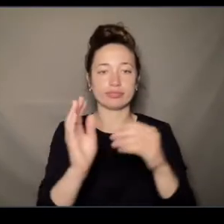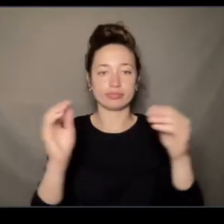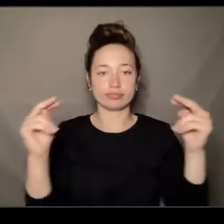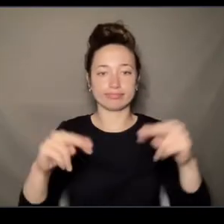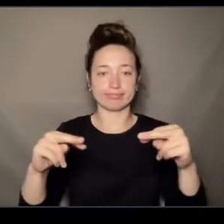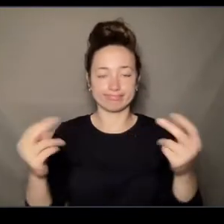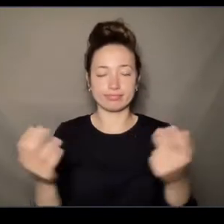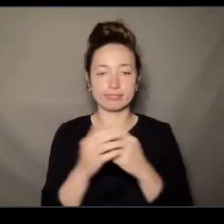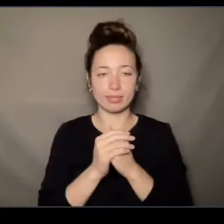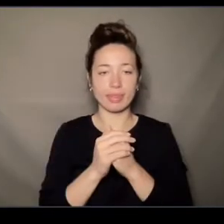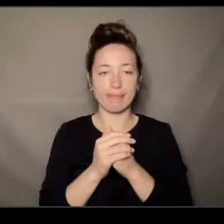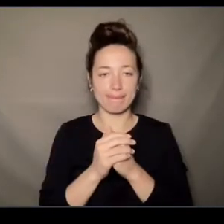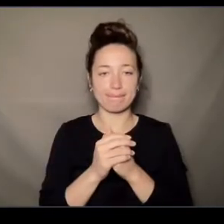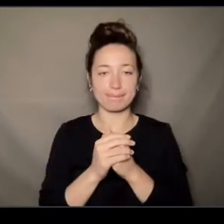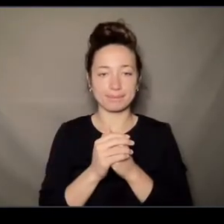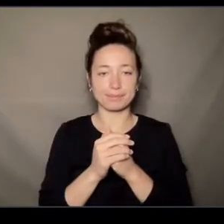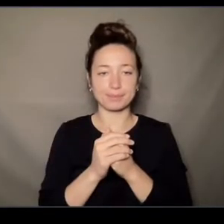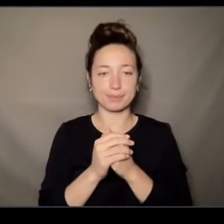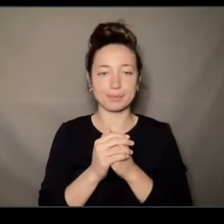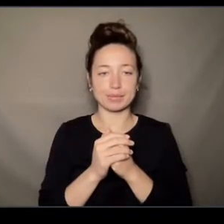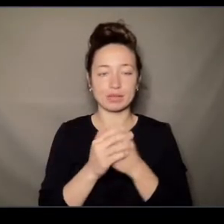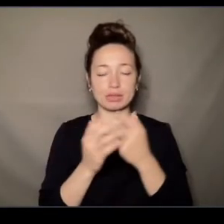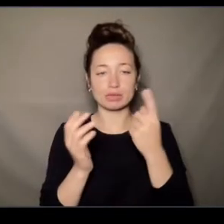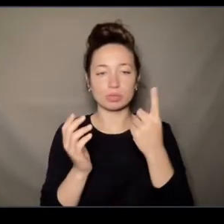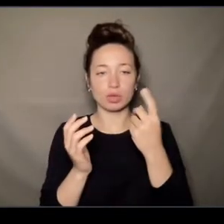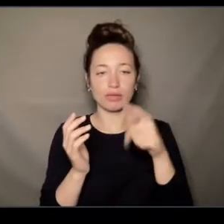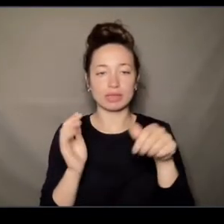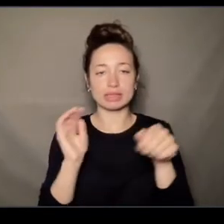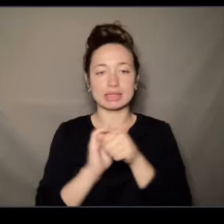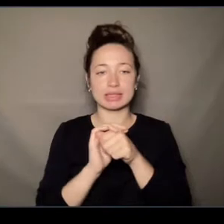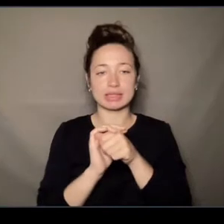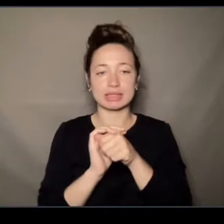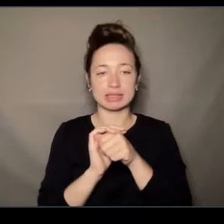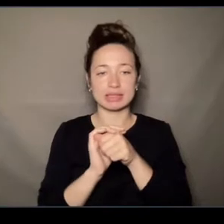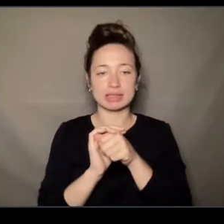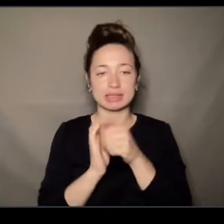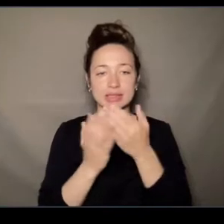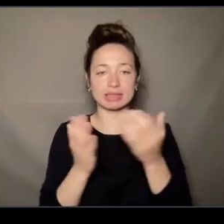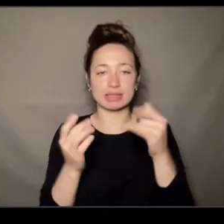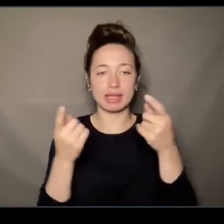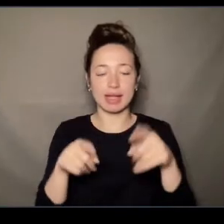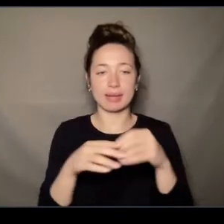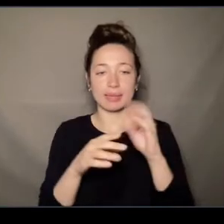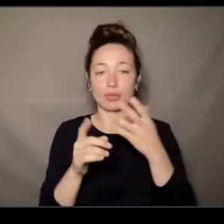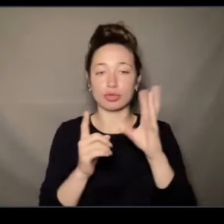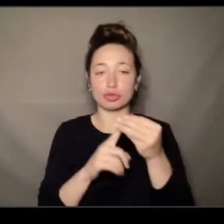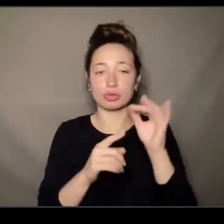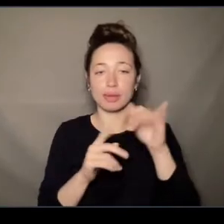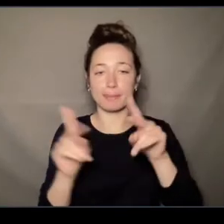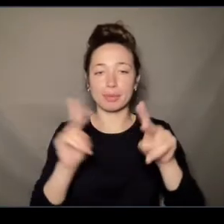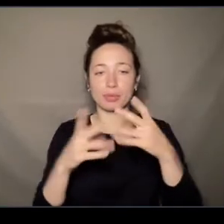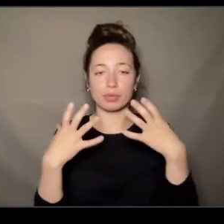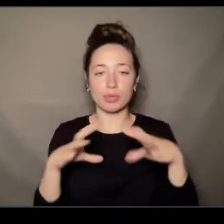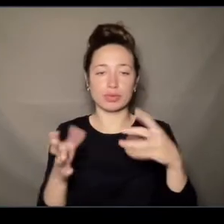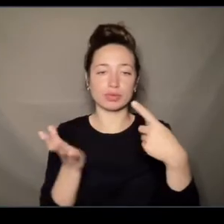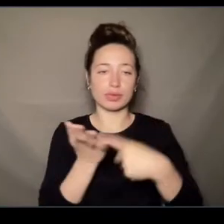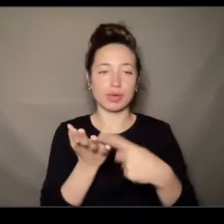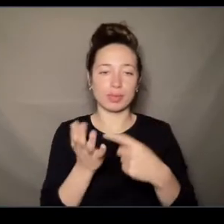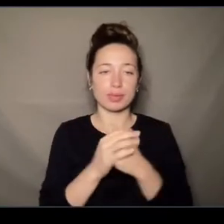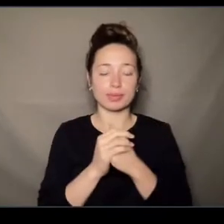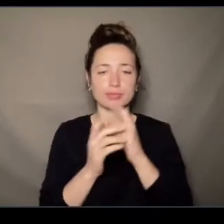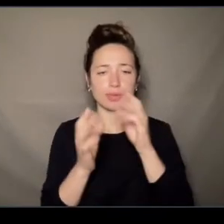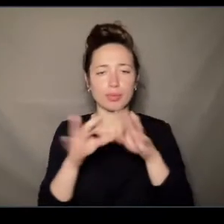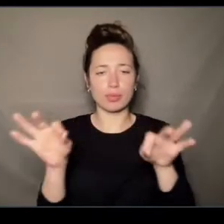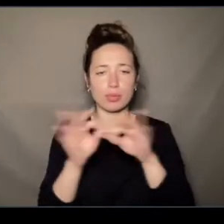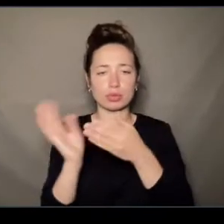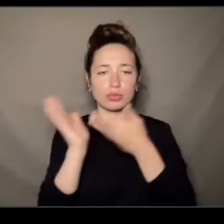bringing this subject to light. It's one of those hidden things that happens in our culture that people don't want to talk about, and it's